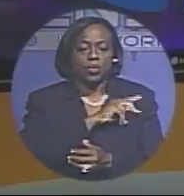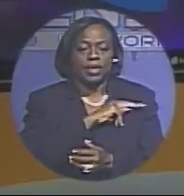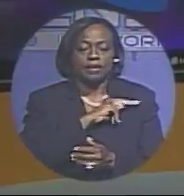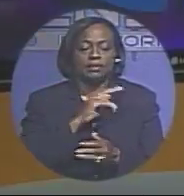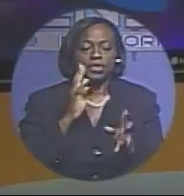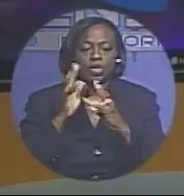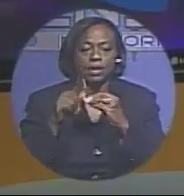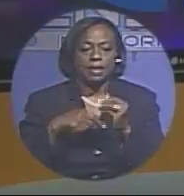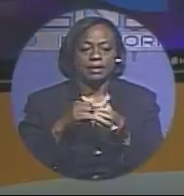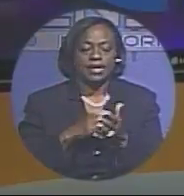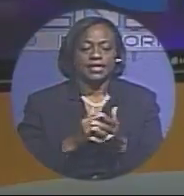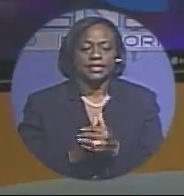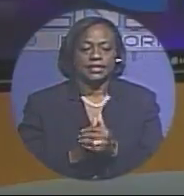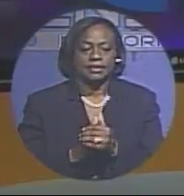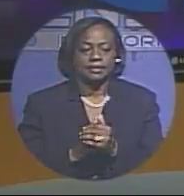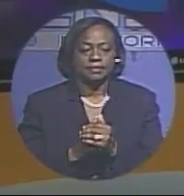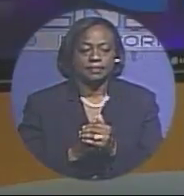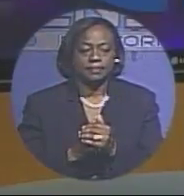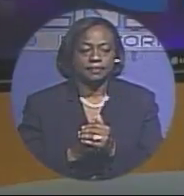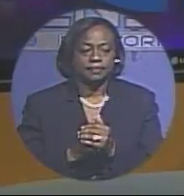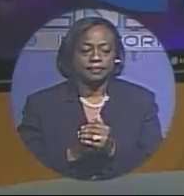on gambling and tax reform.